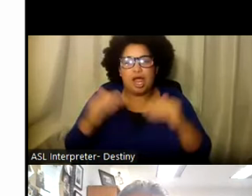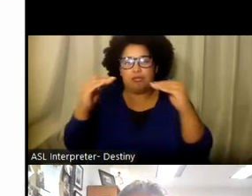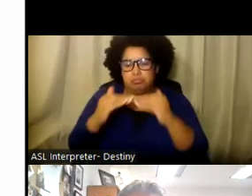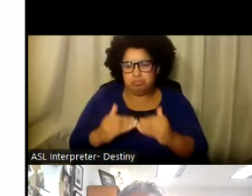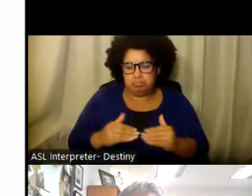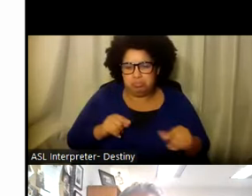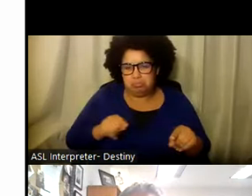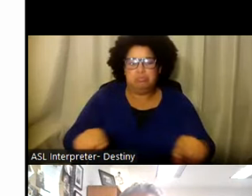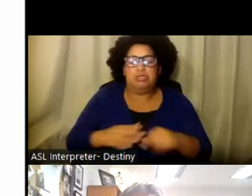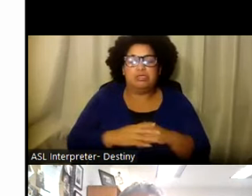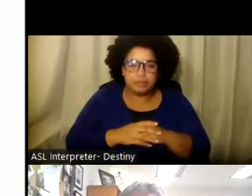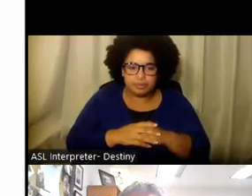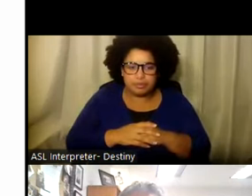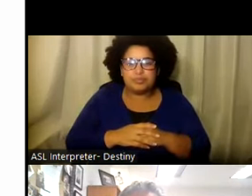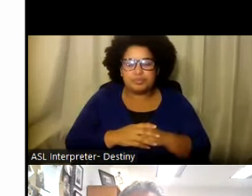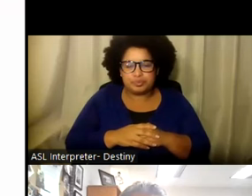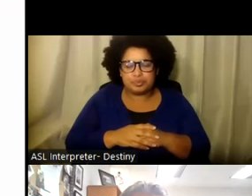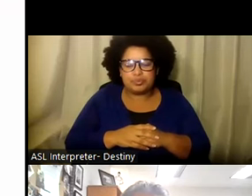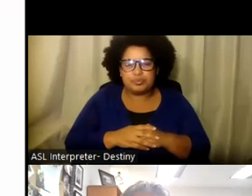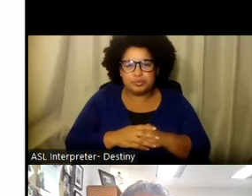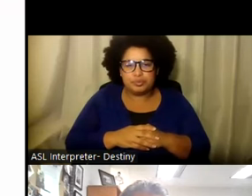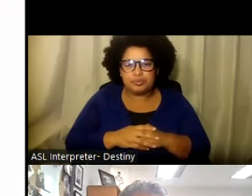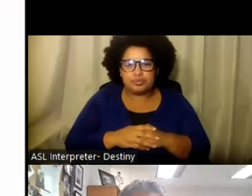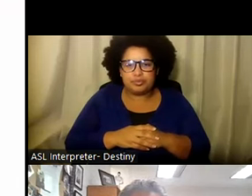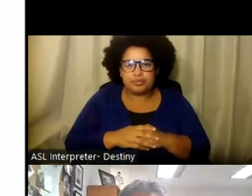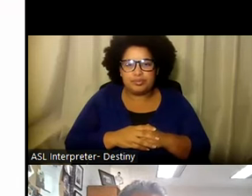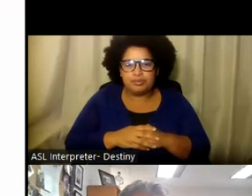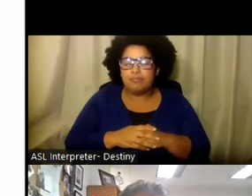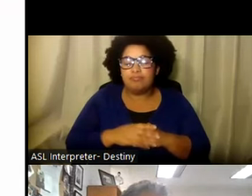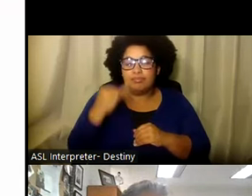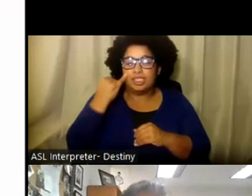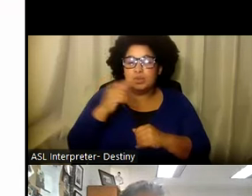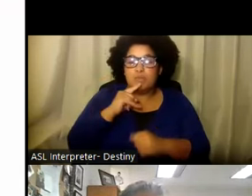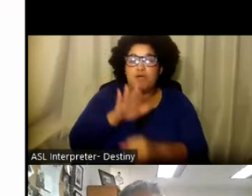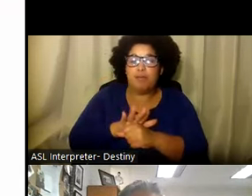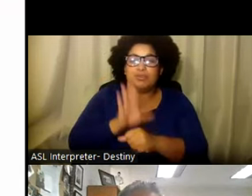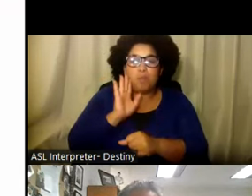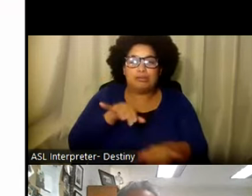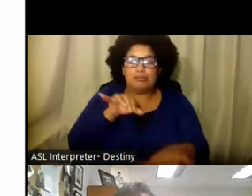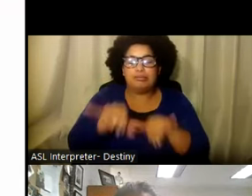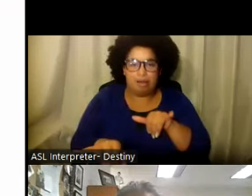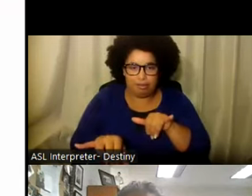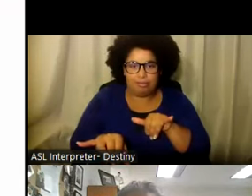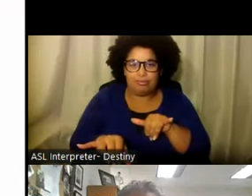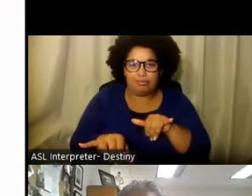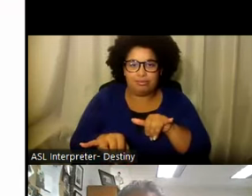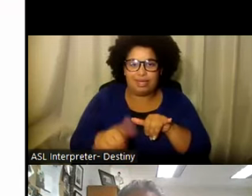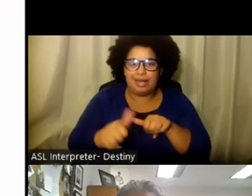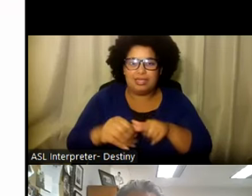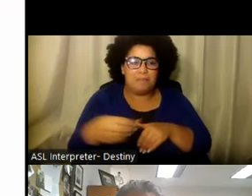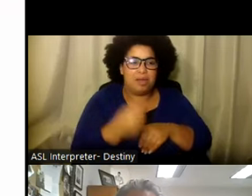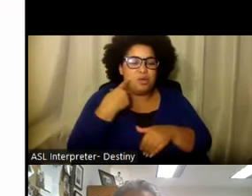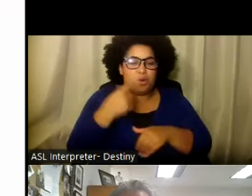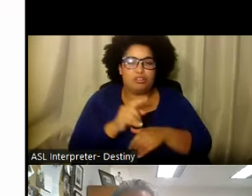tuition, then you would promise to stay for that particular year. And so that's why you could do it